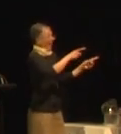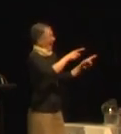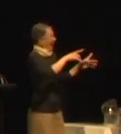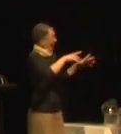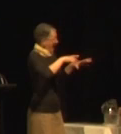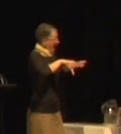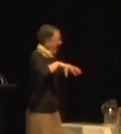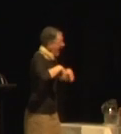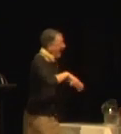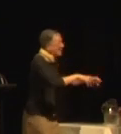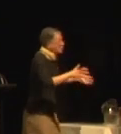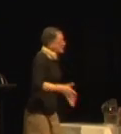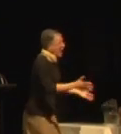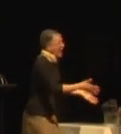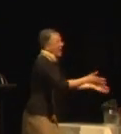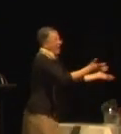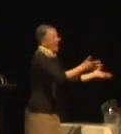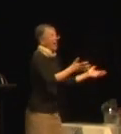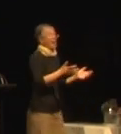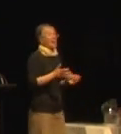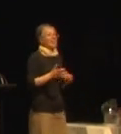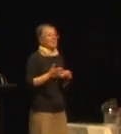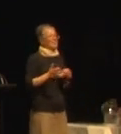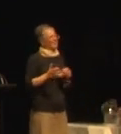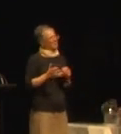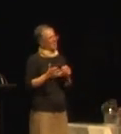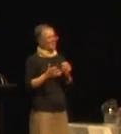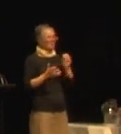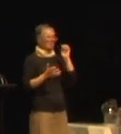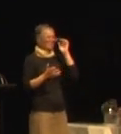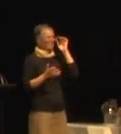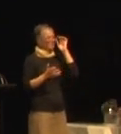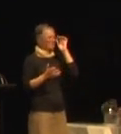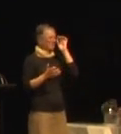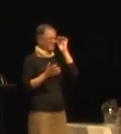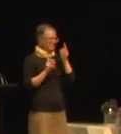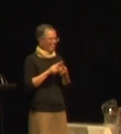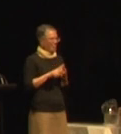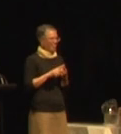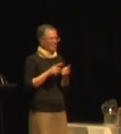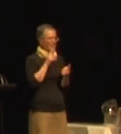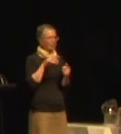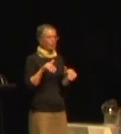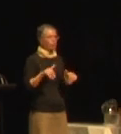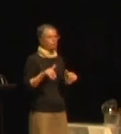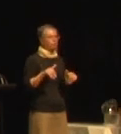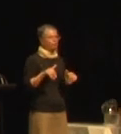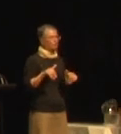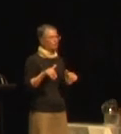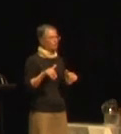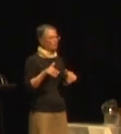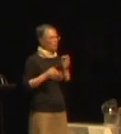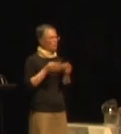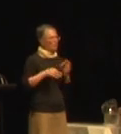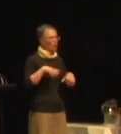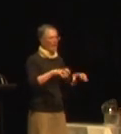class consumers know more about the science of climate change than almost any cohort in the world. They're not particularly politically or socially active on the